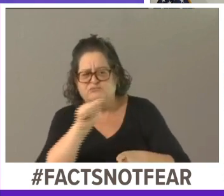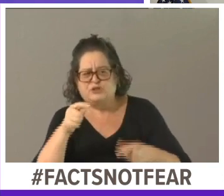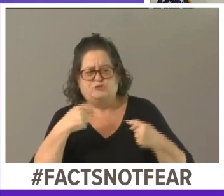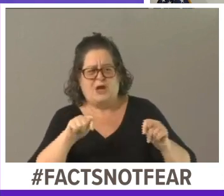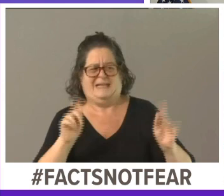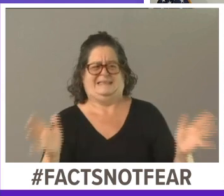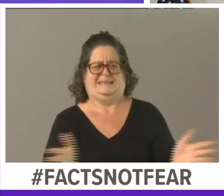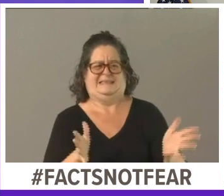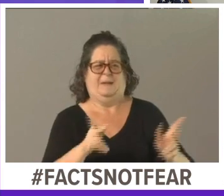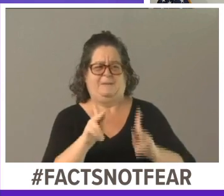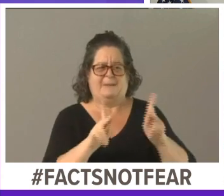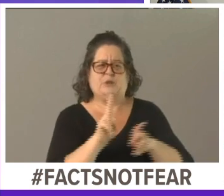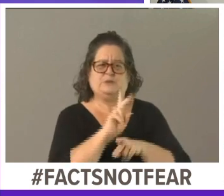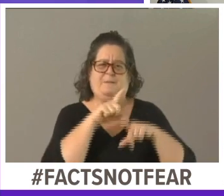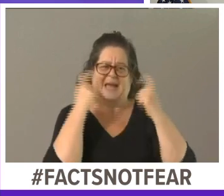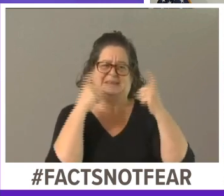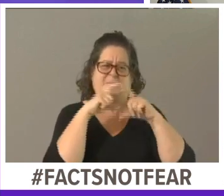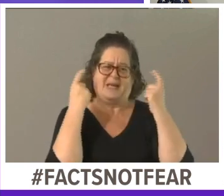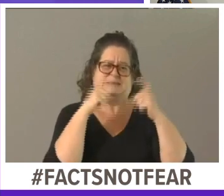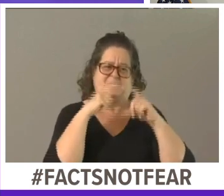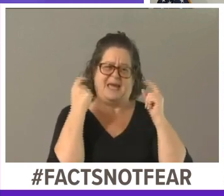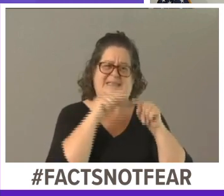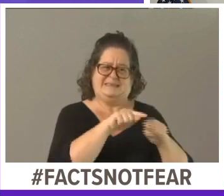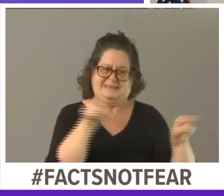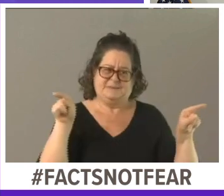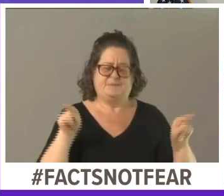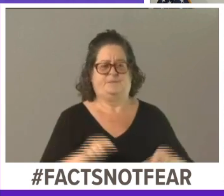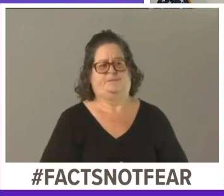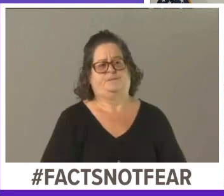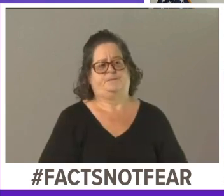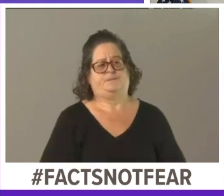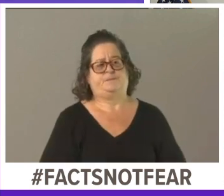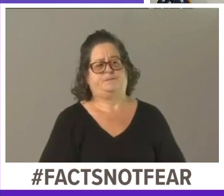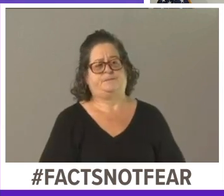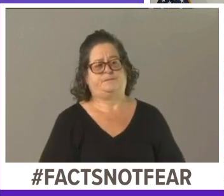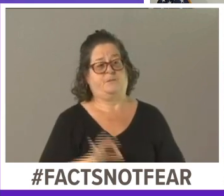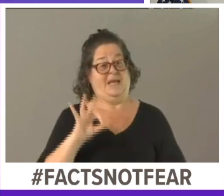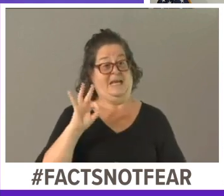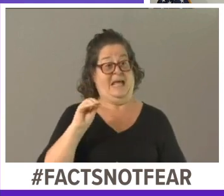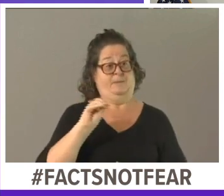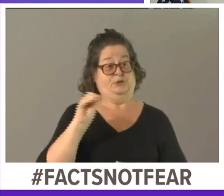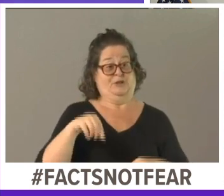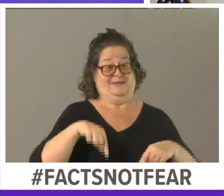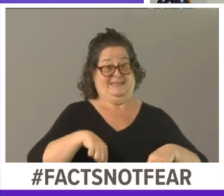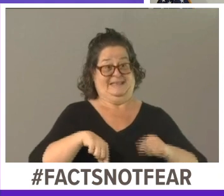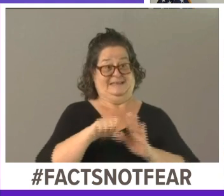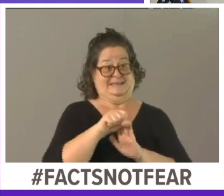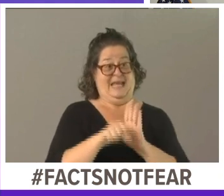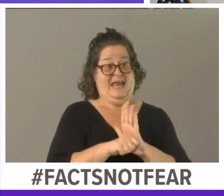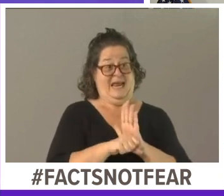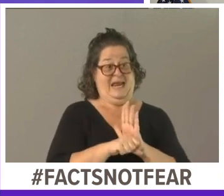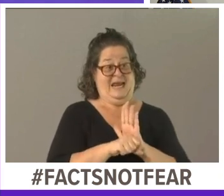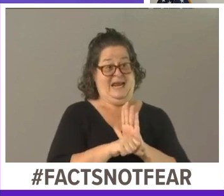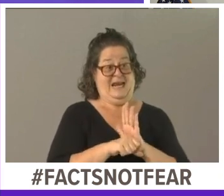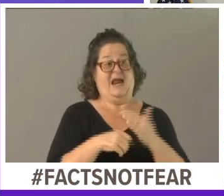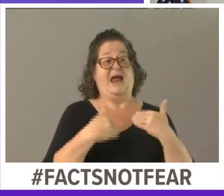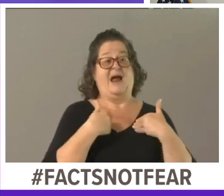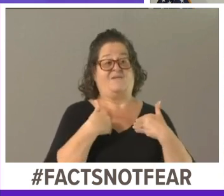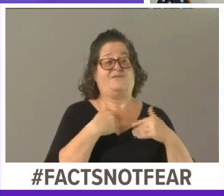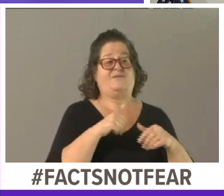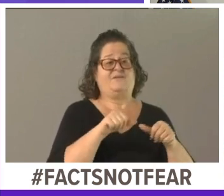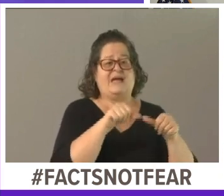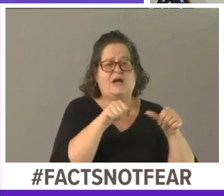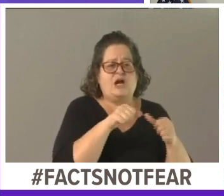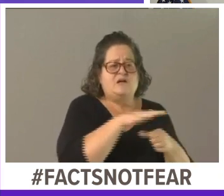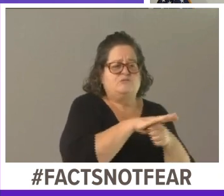in the state of Arizona. Nearly 90% of our state now has a local mask